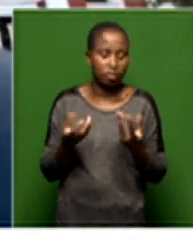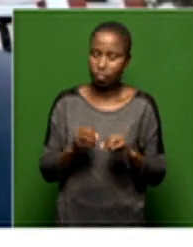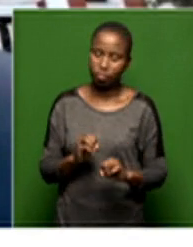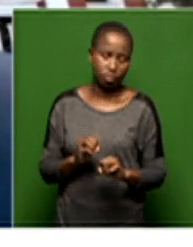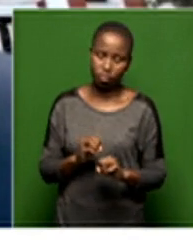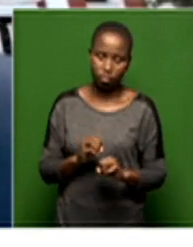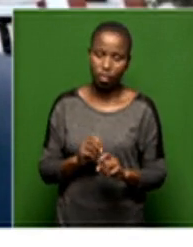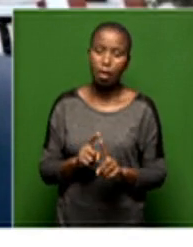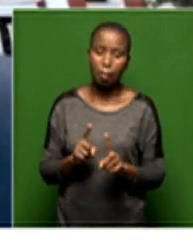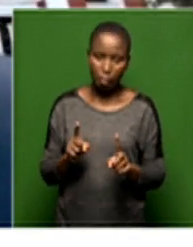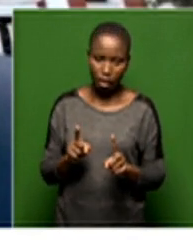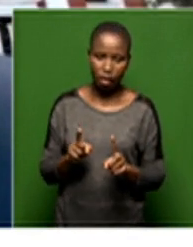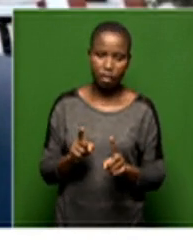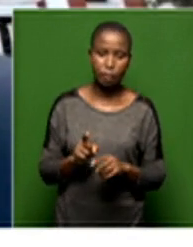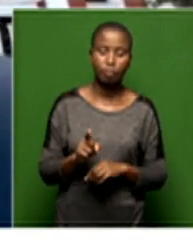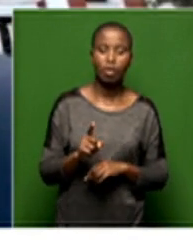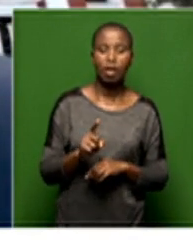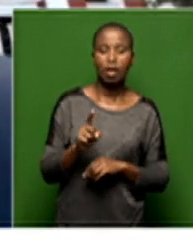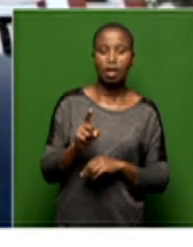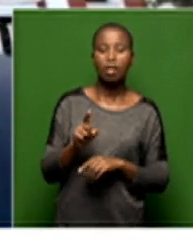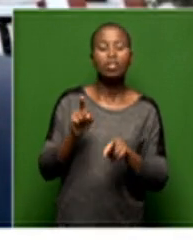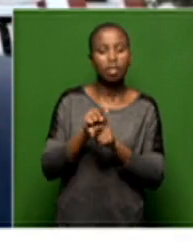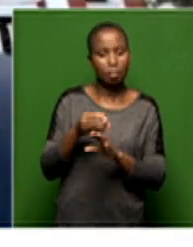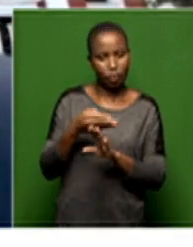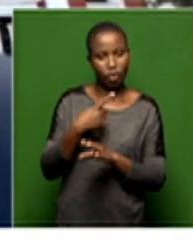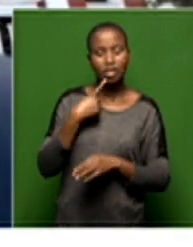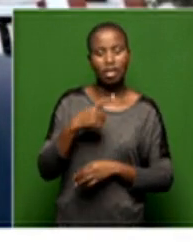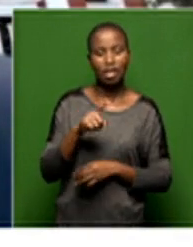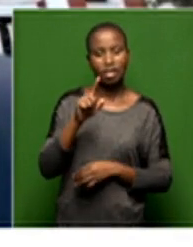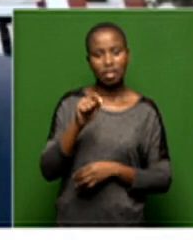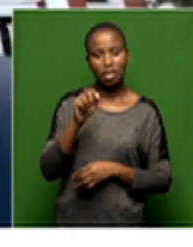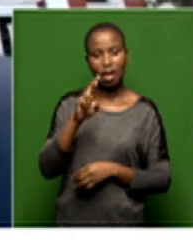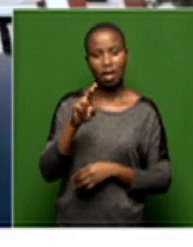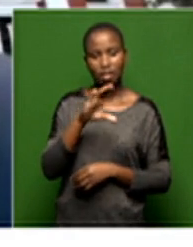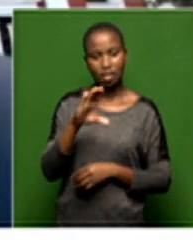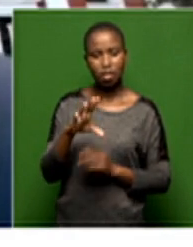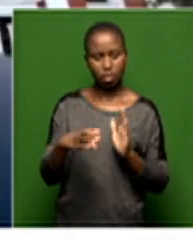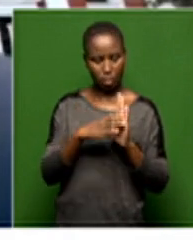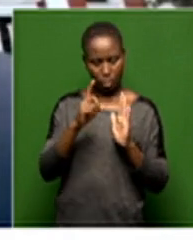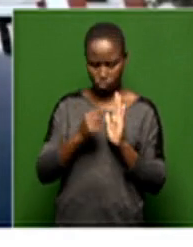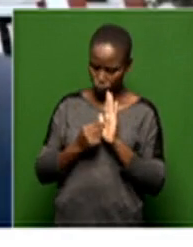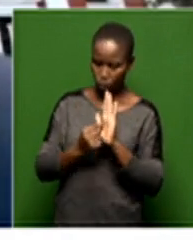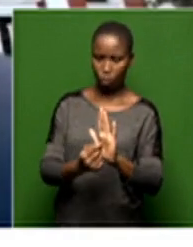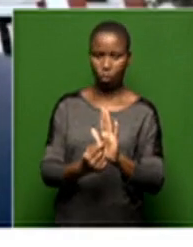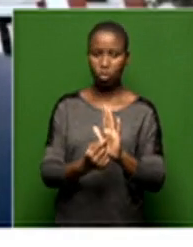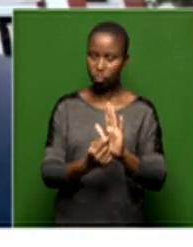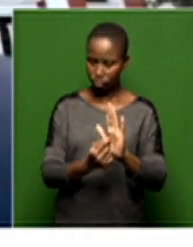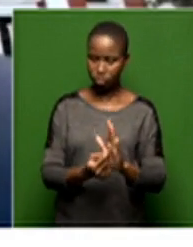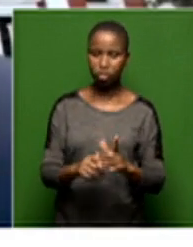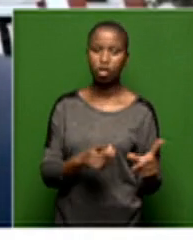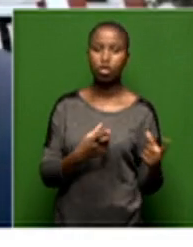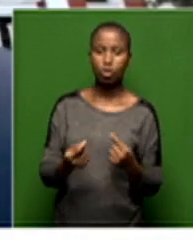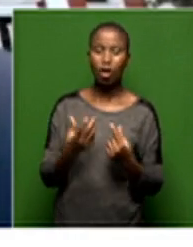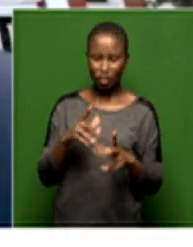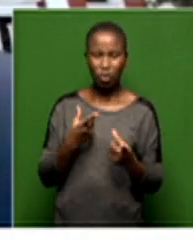but as TRC said, symbolically, we need to be doing something. And we've started. We've done that over a period